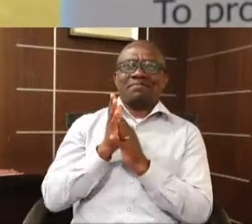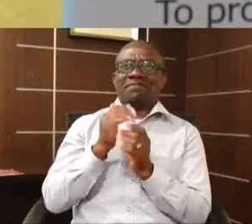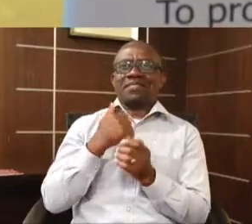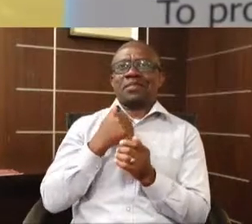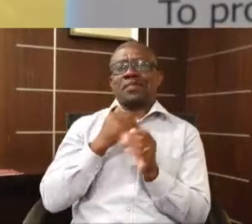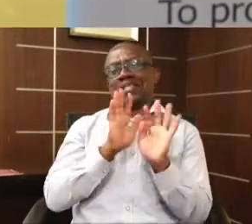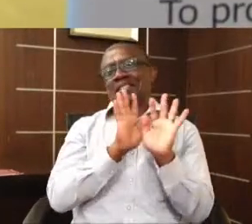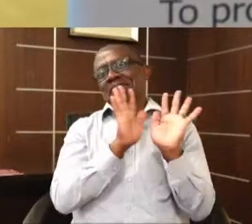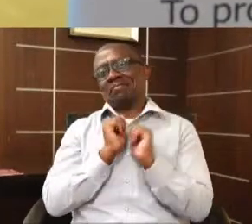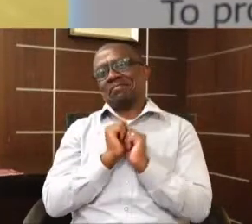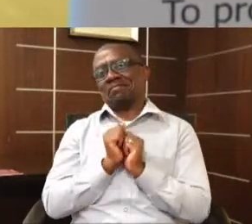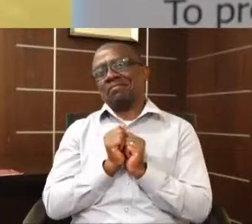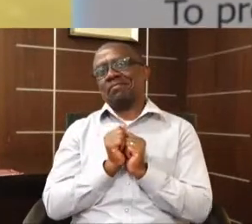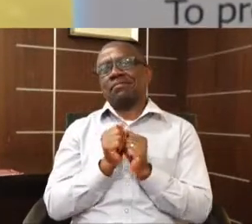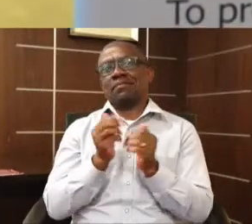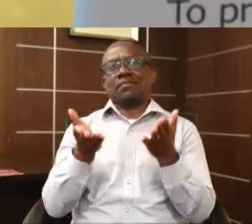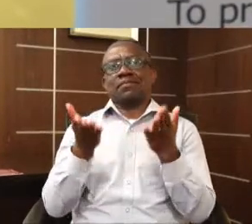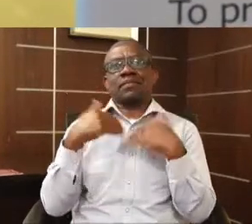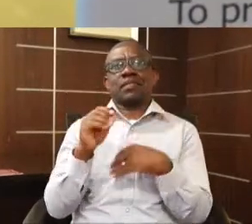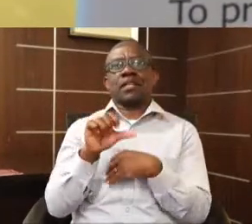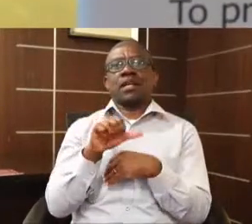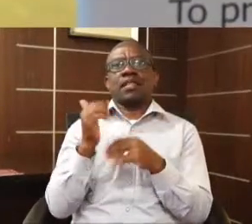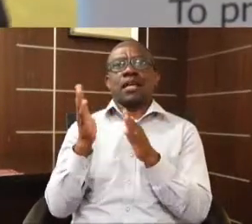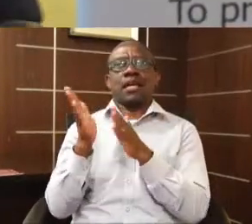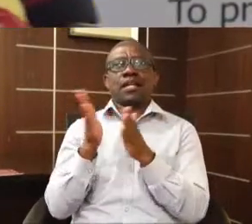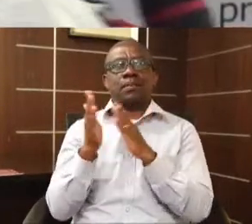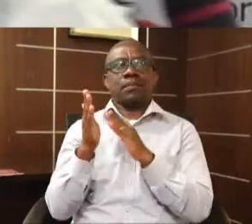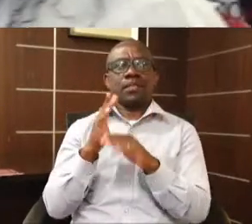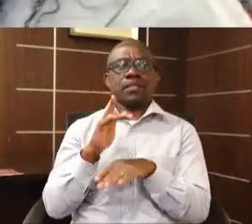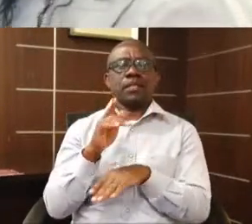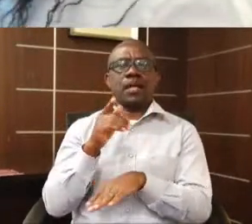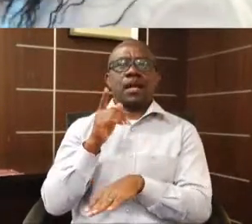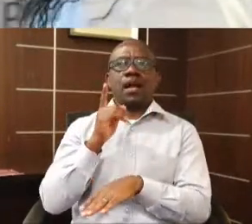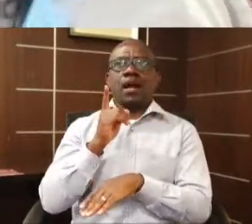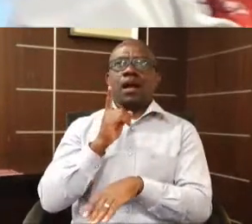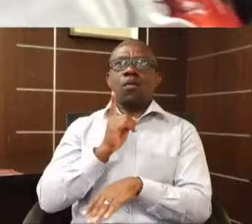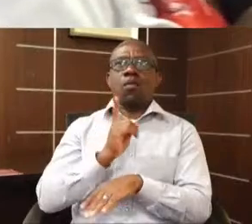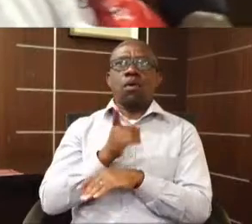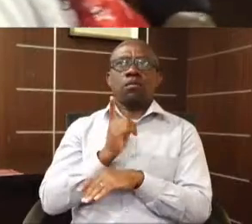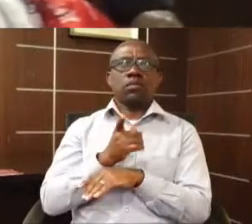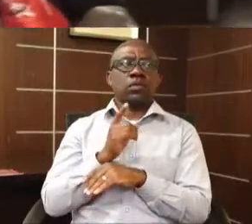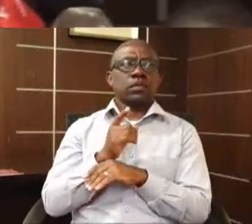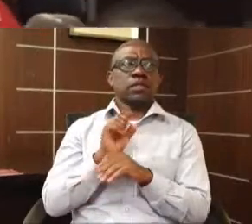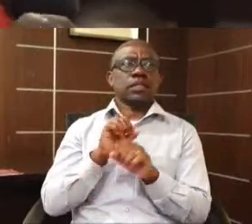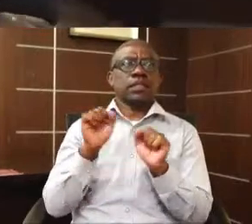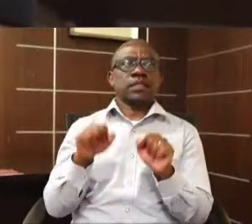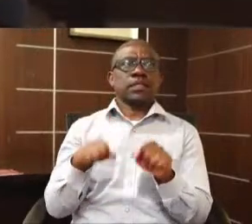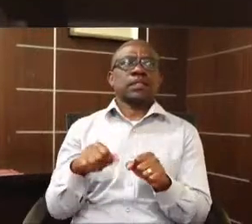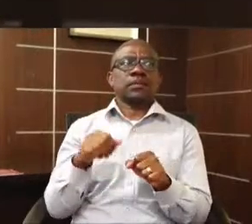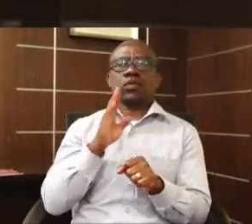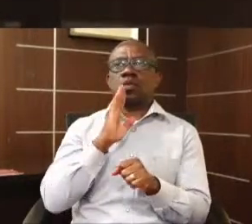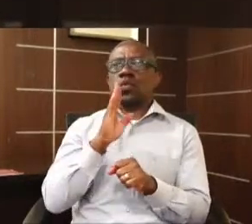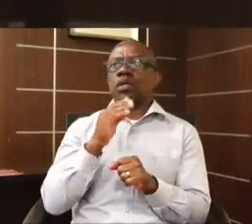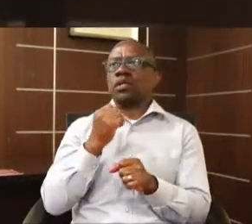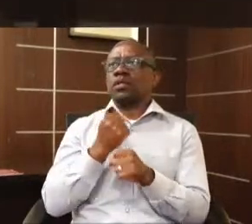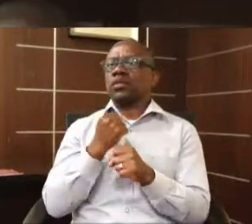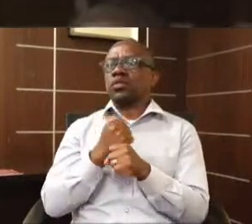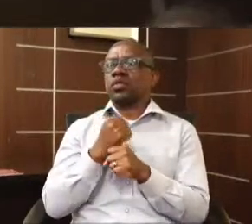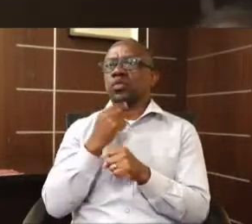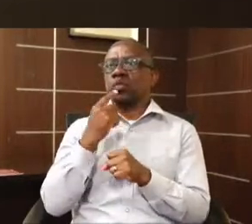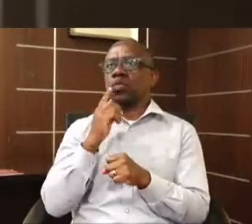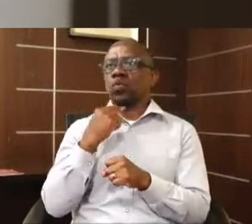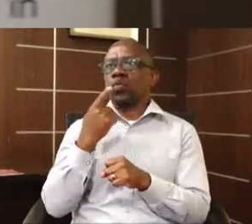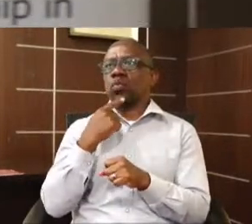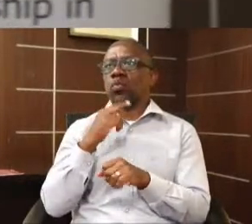go. Now, for this climate early warning system that is going to be done by National